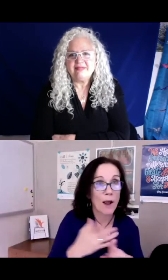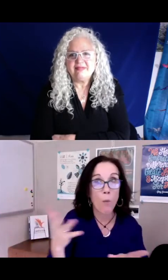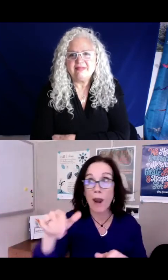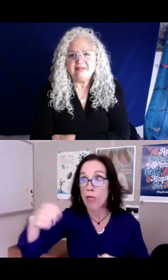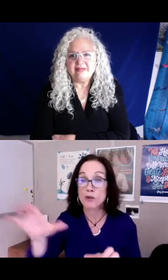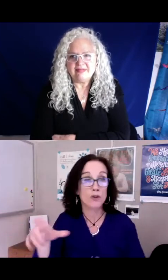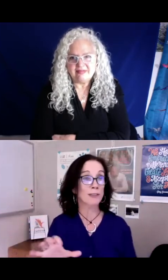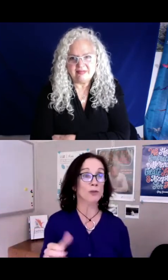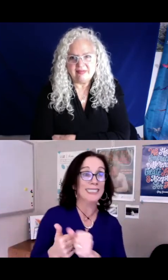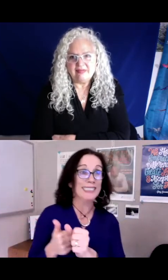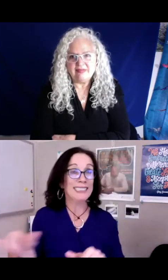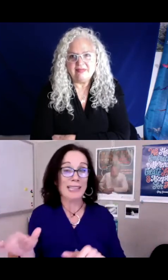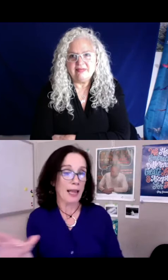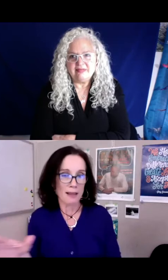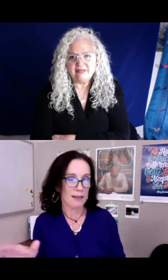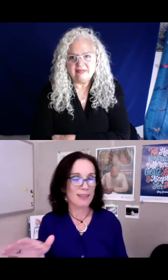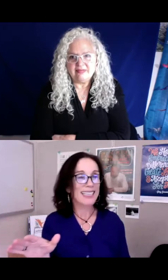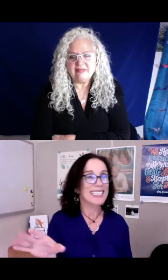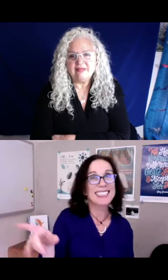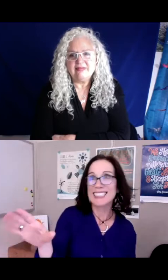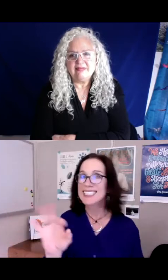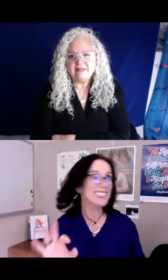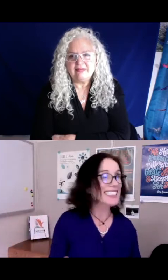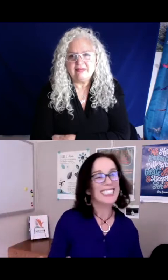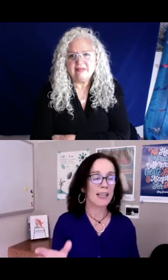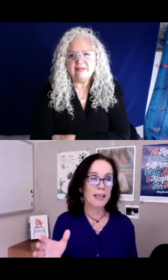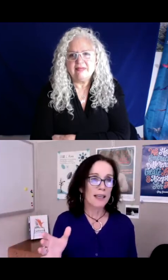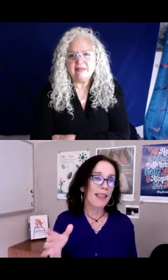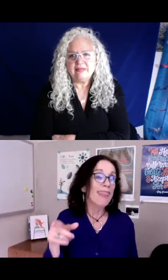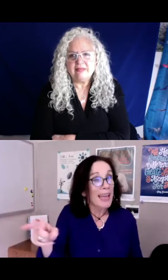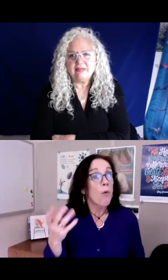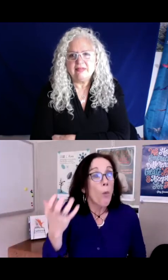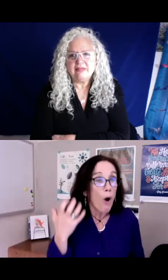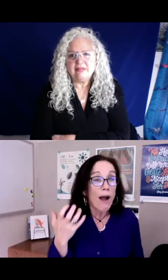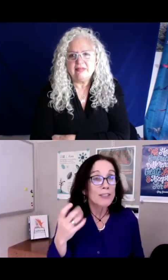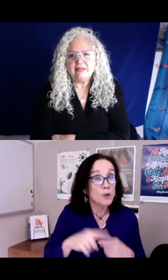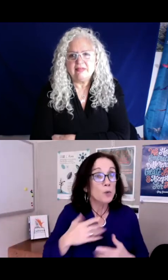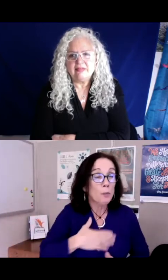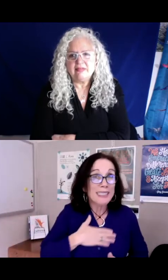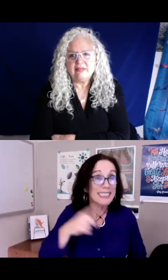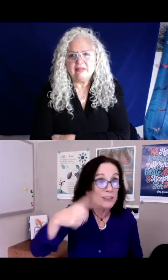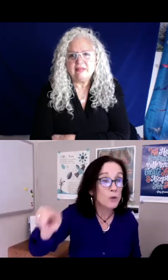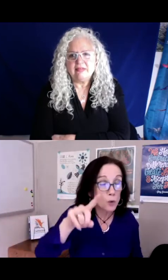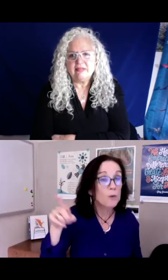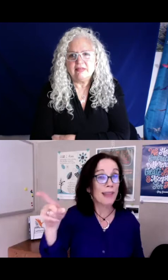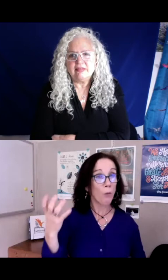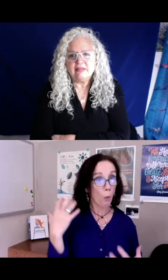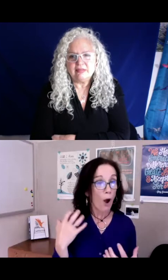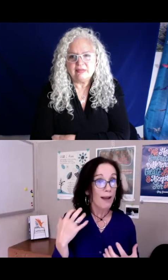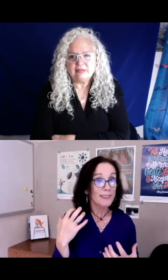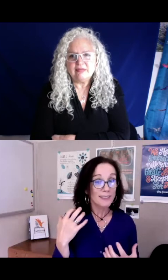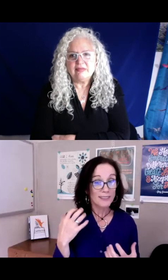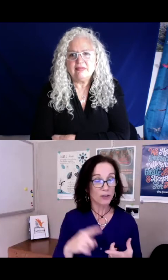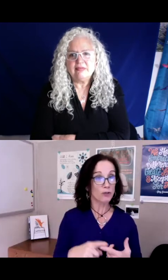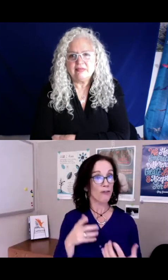use their visual cues to kind of find out what others are doing and follow, and with a smile on their face, and they want to please